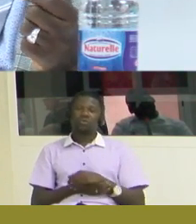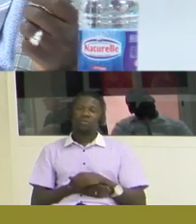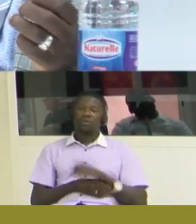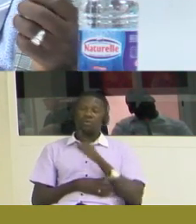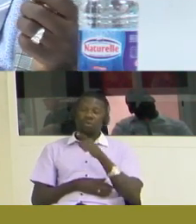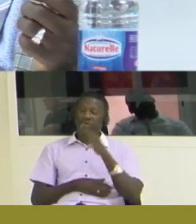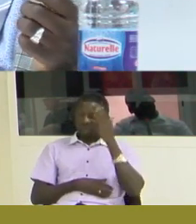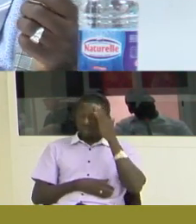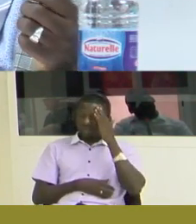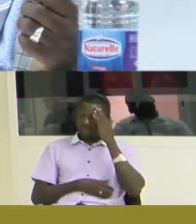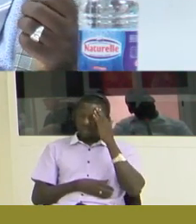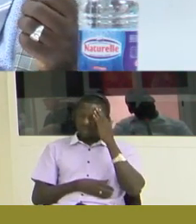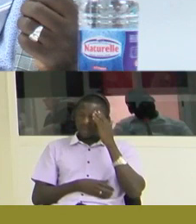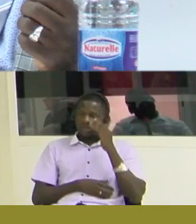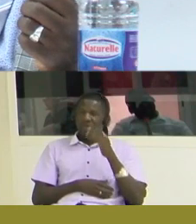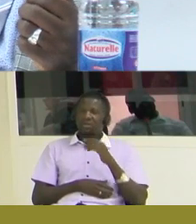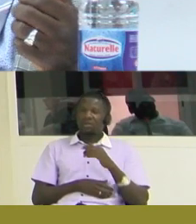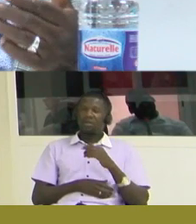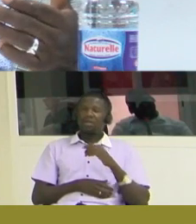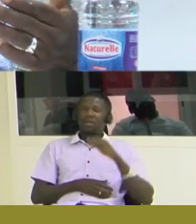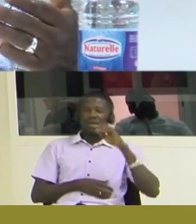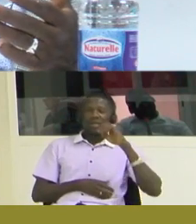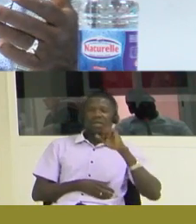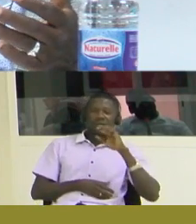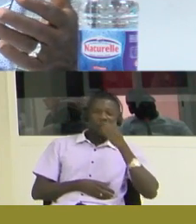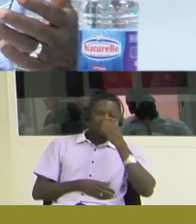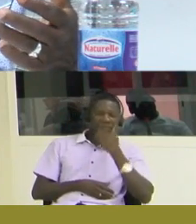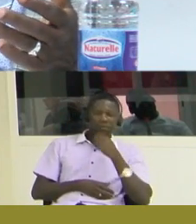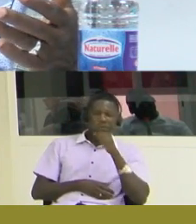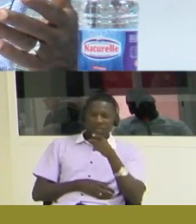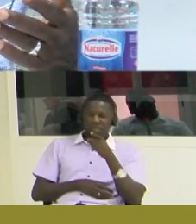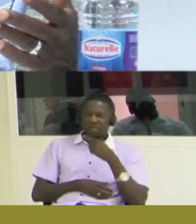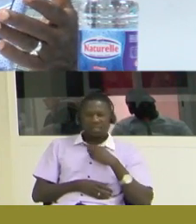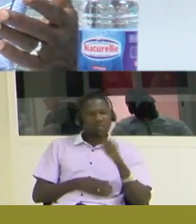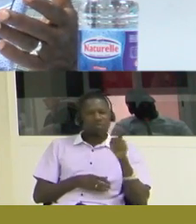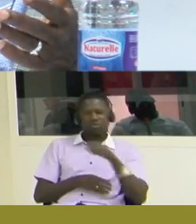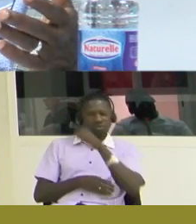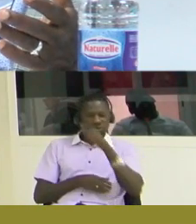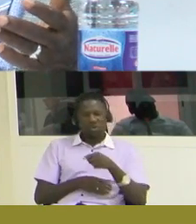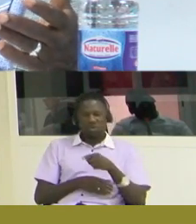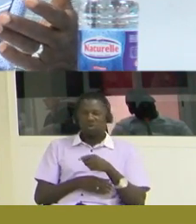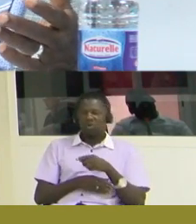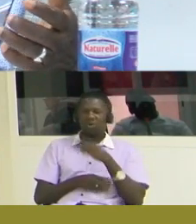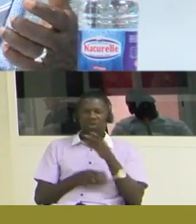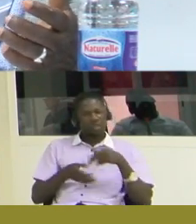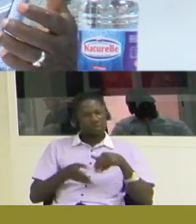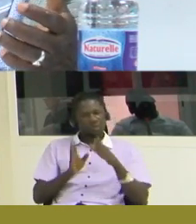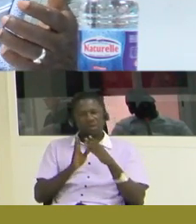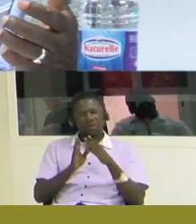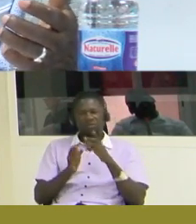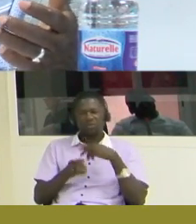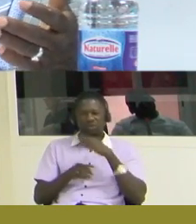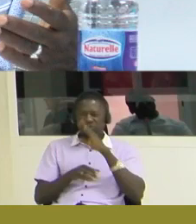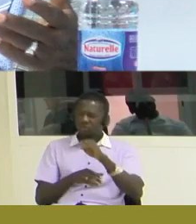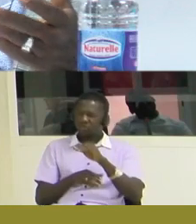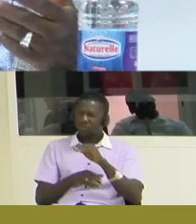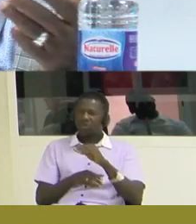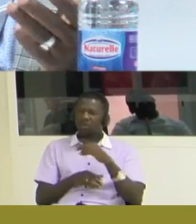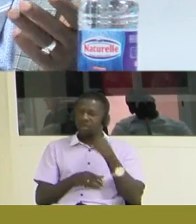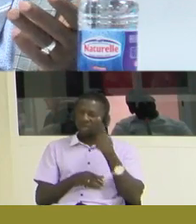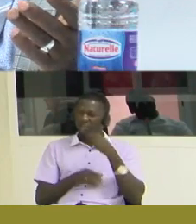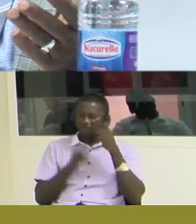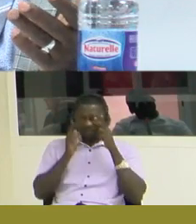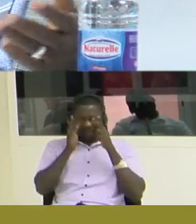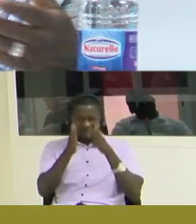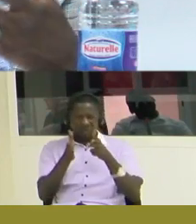that it is in fact wrong under the circumstances for you to have done so in view of